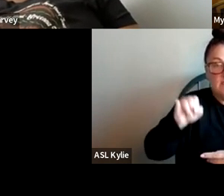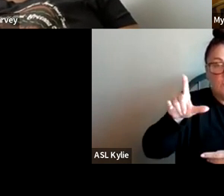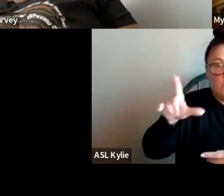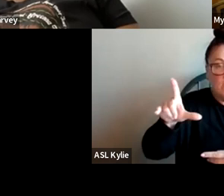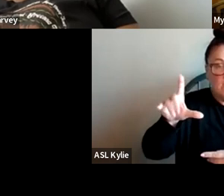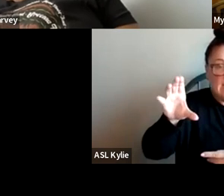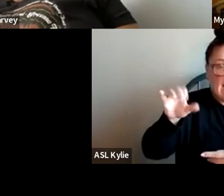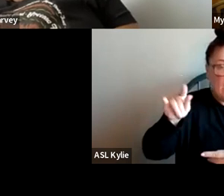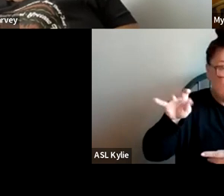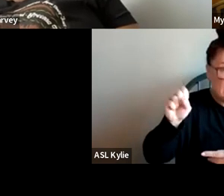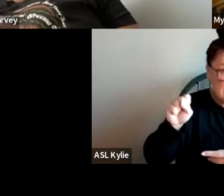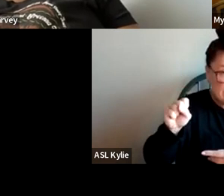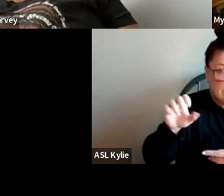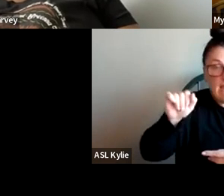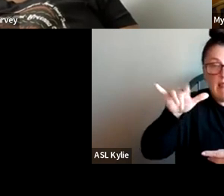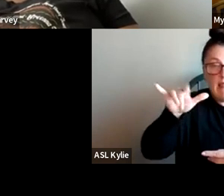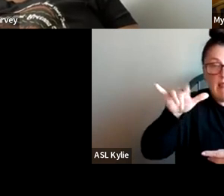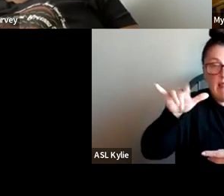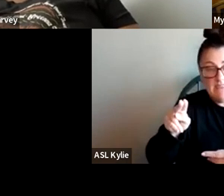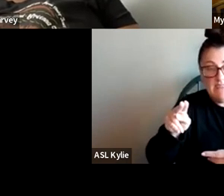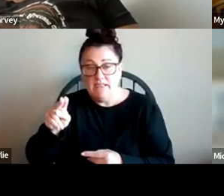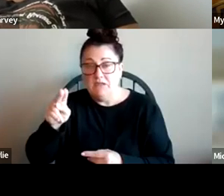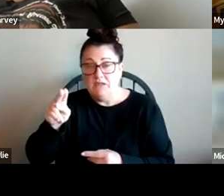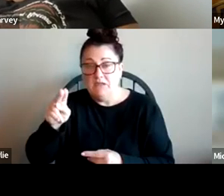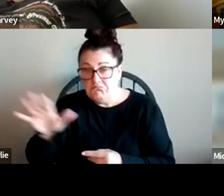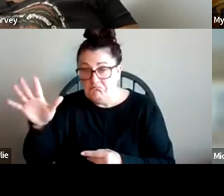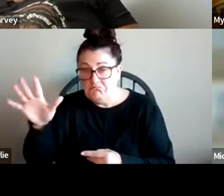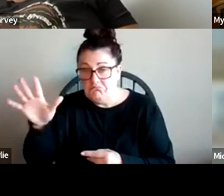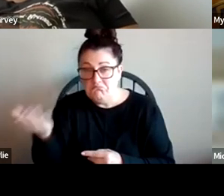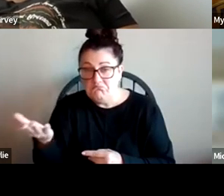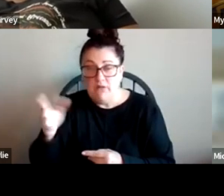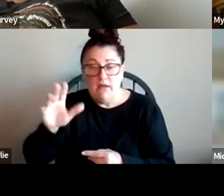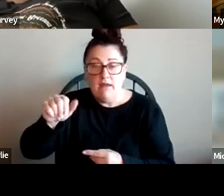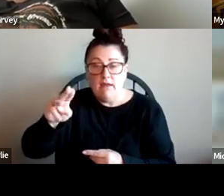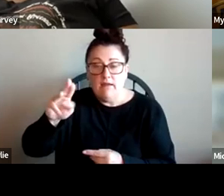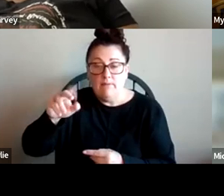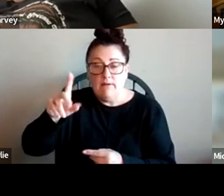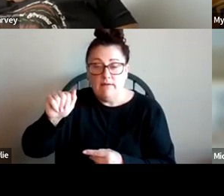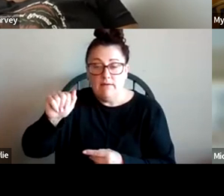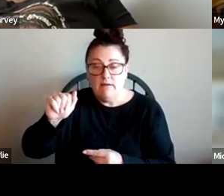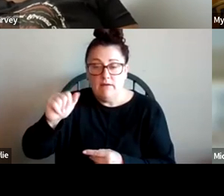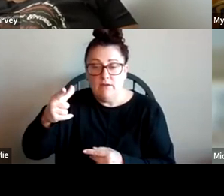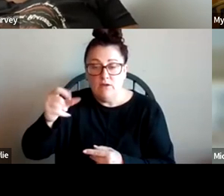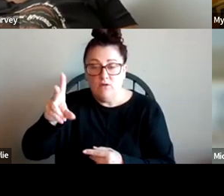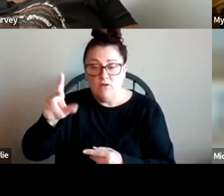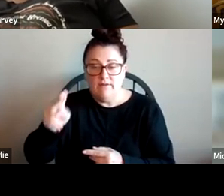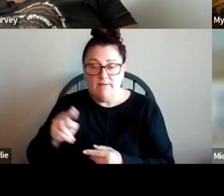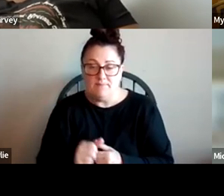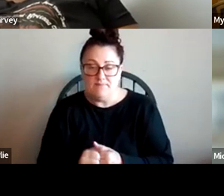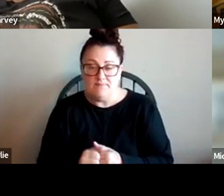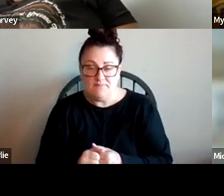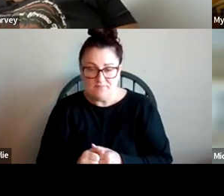Kentrowitz, Allison Ramick, and Amanda Govan.